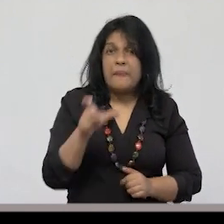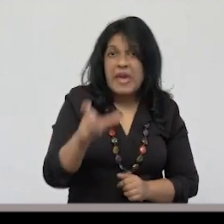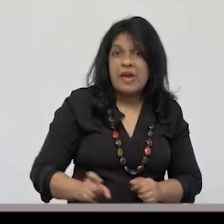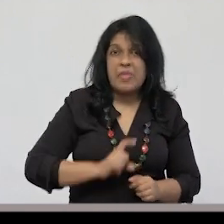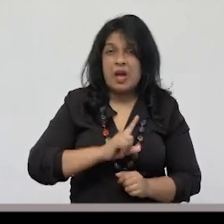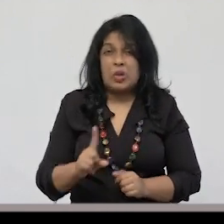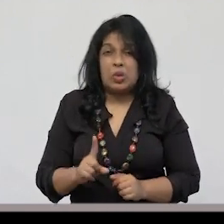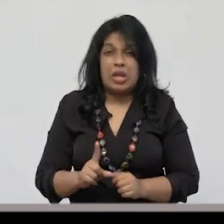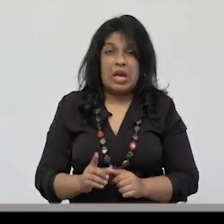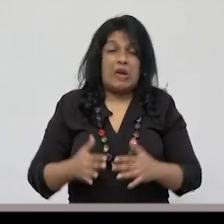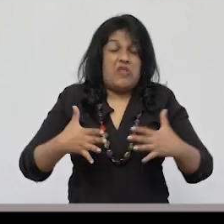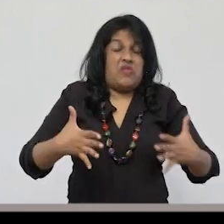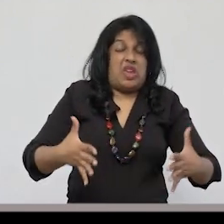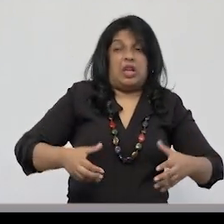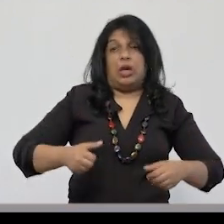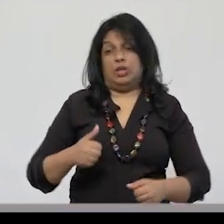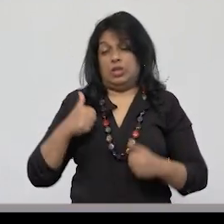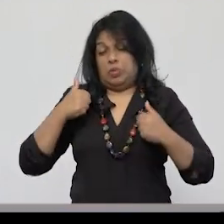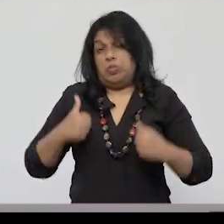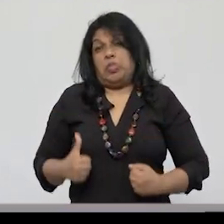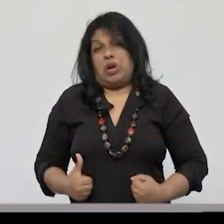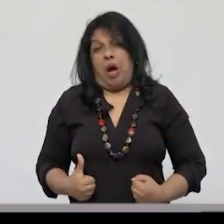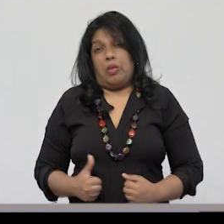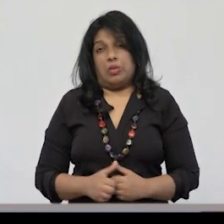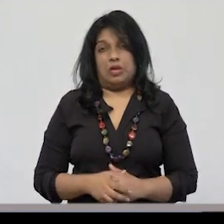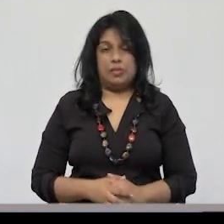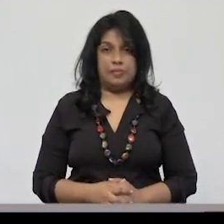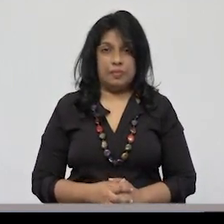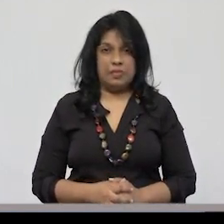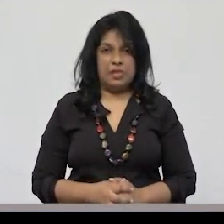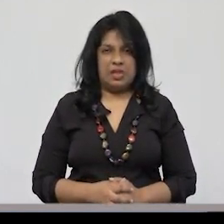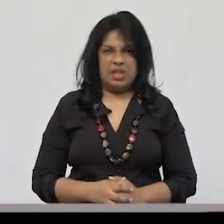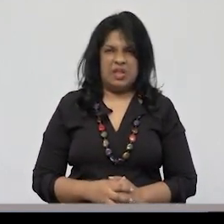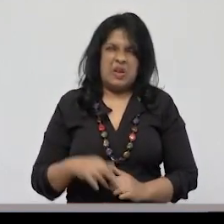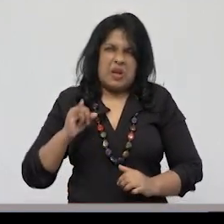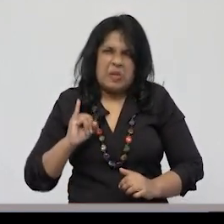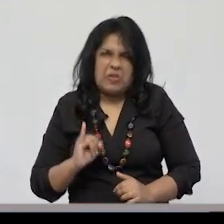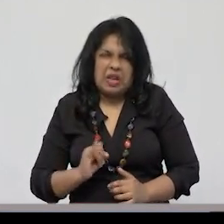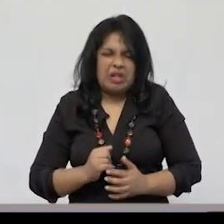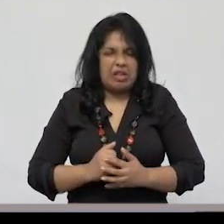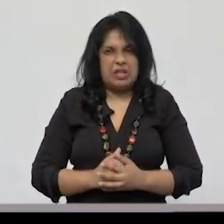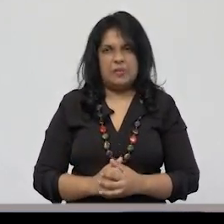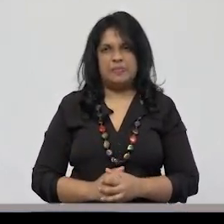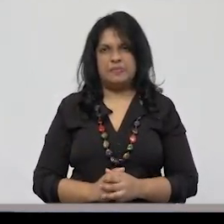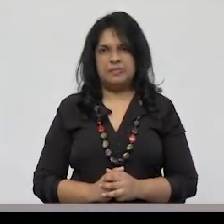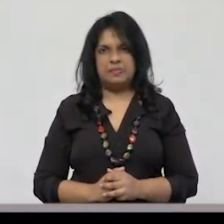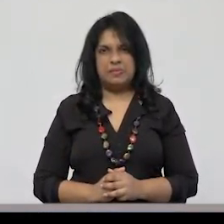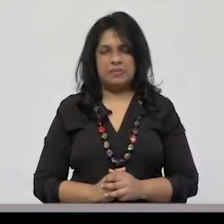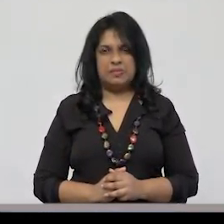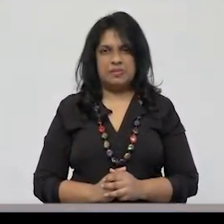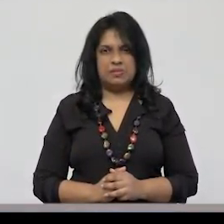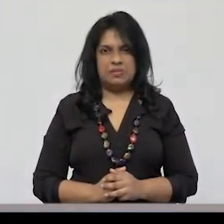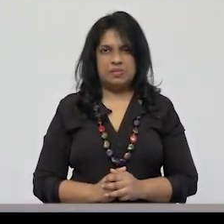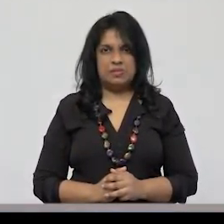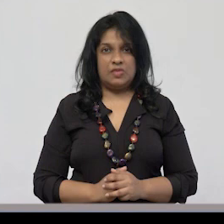arrogance. Aggression and arrogance. Aggression, where we have to do it now, have to do it our way, can't wait, you know, no time